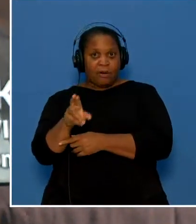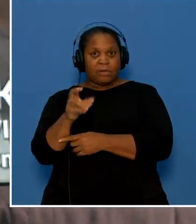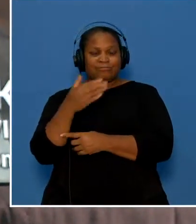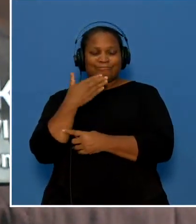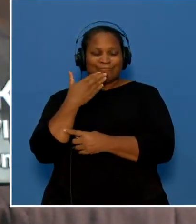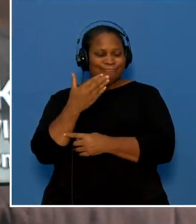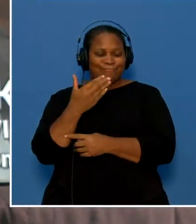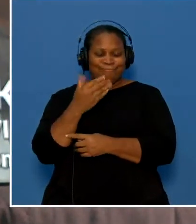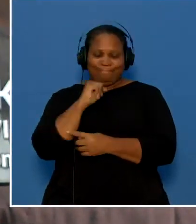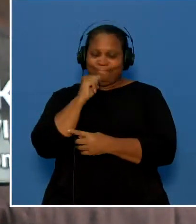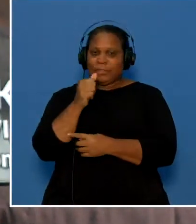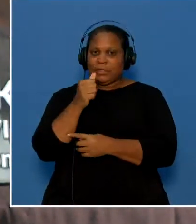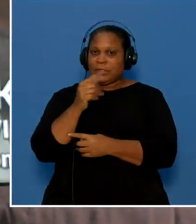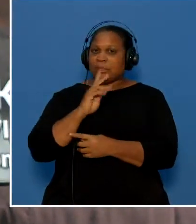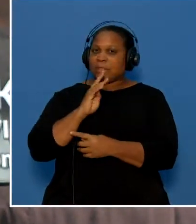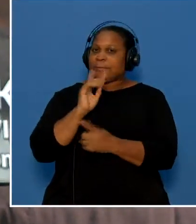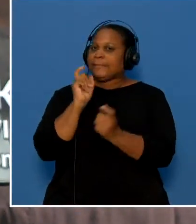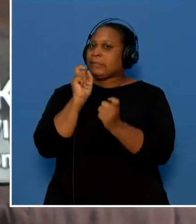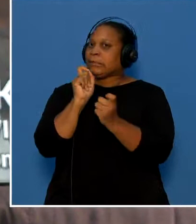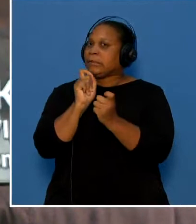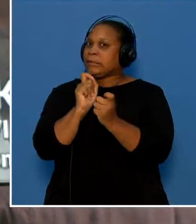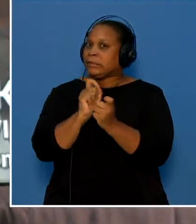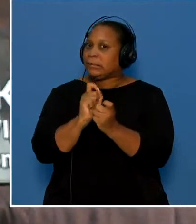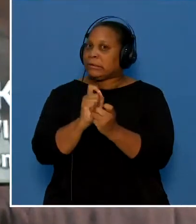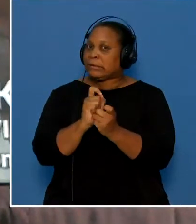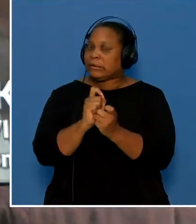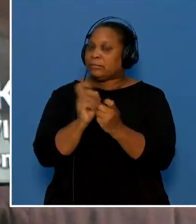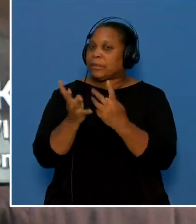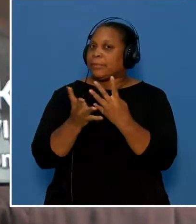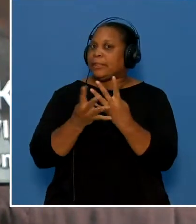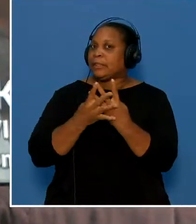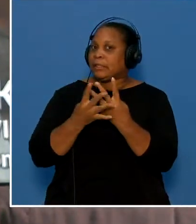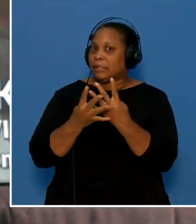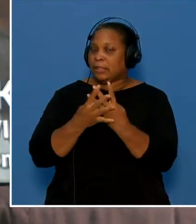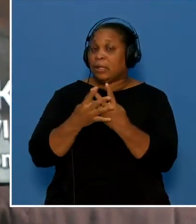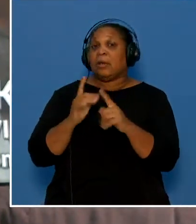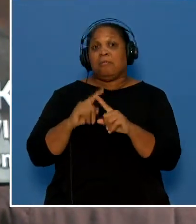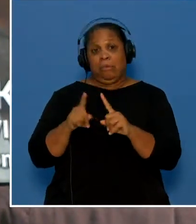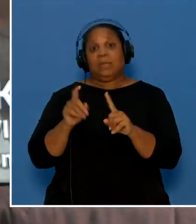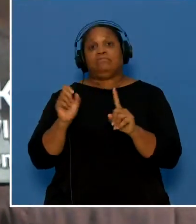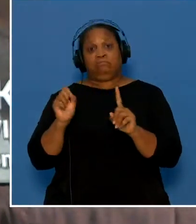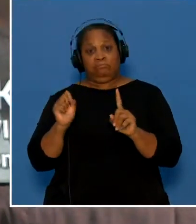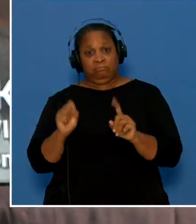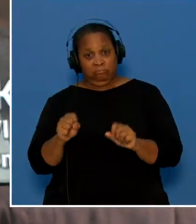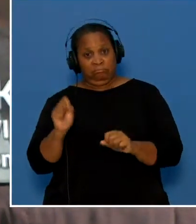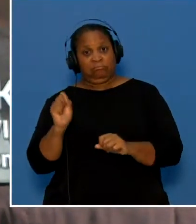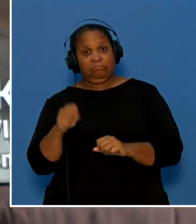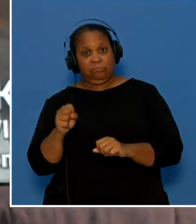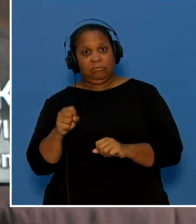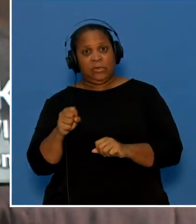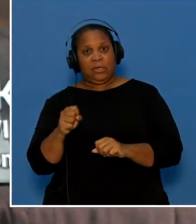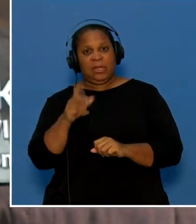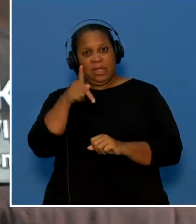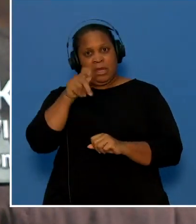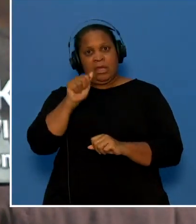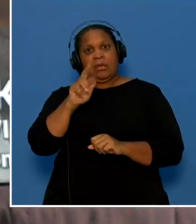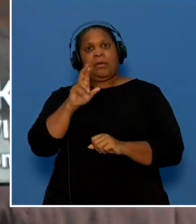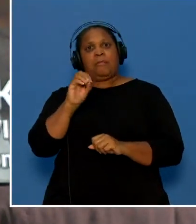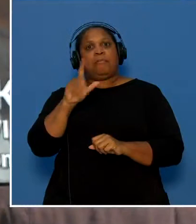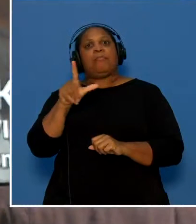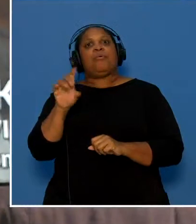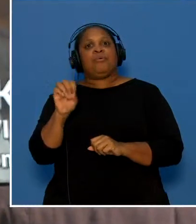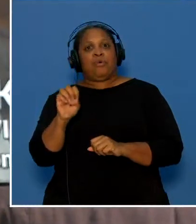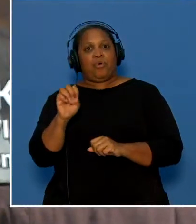not actually speak to specific inmate cases. What I can say is that the granting of parole is subject